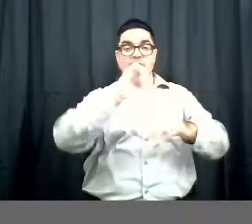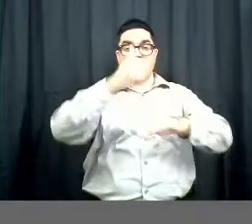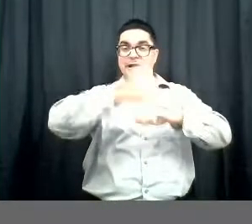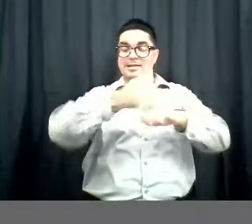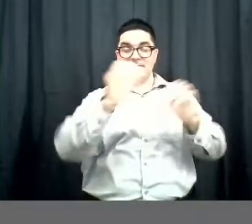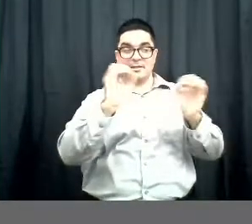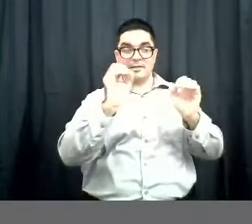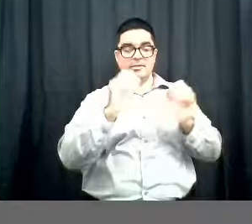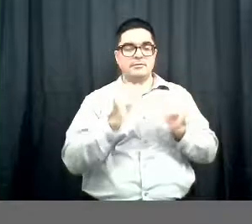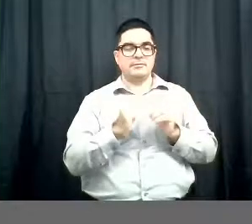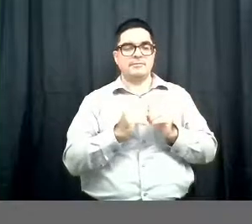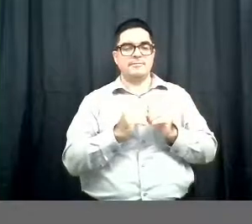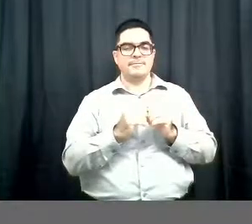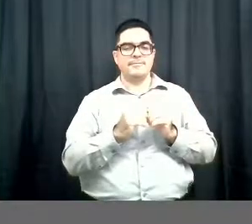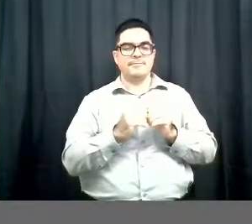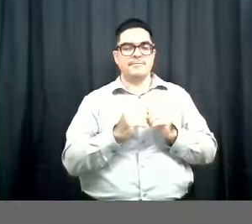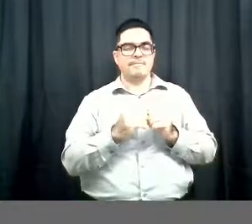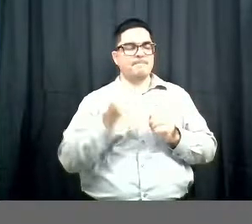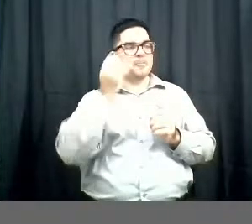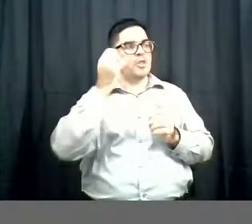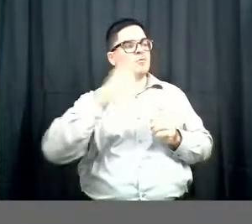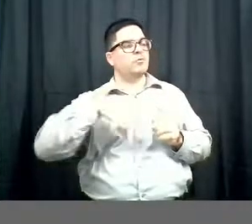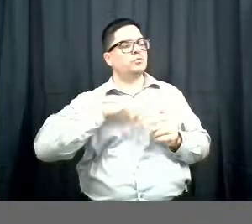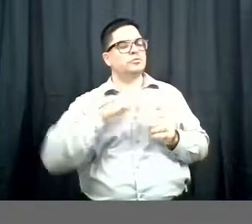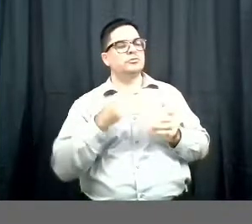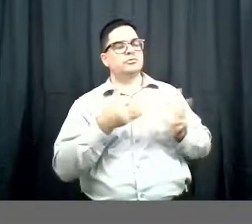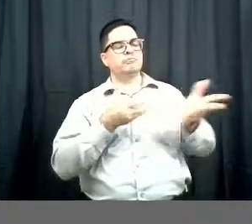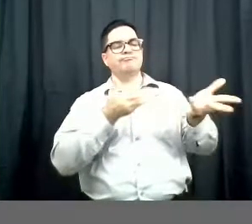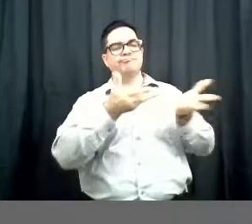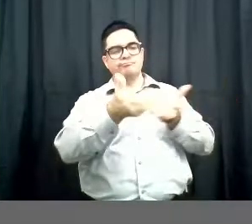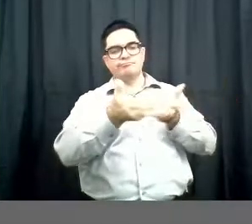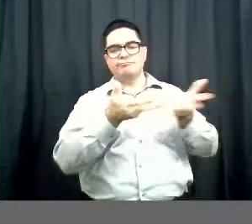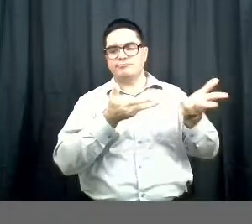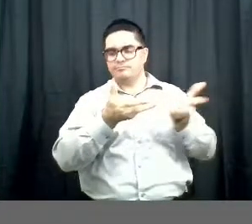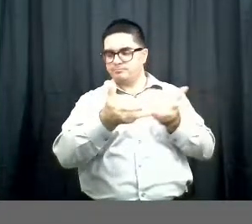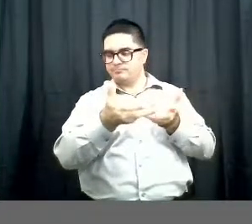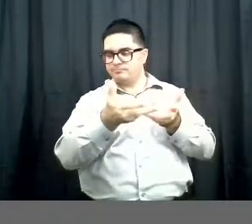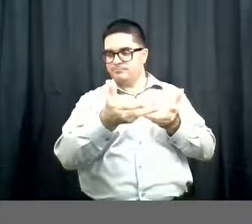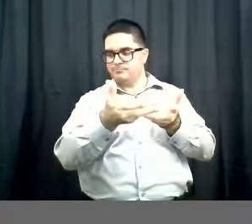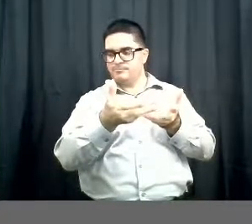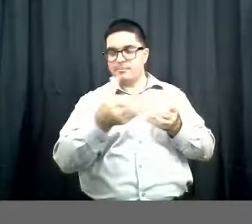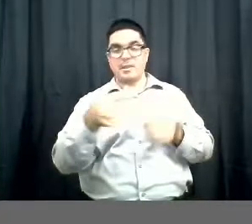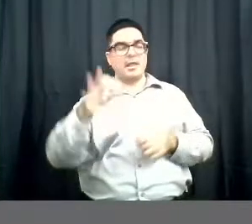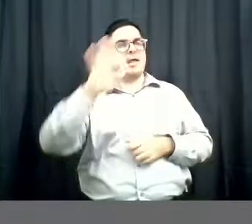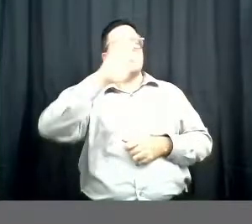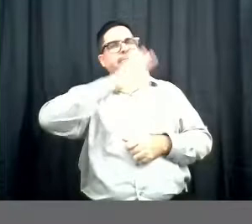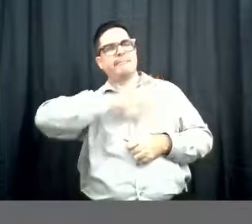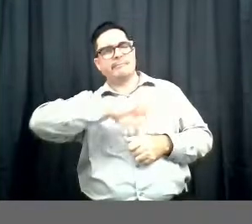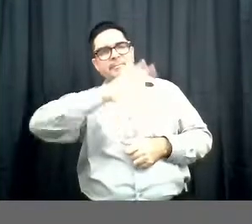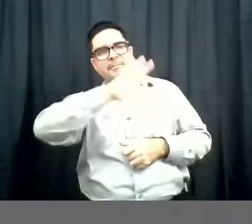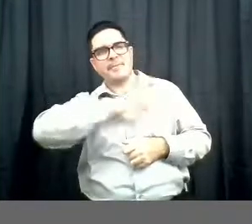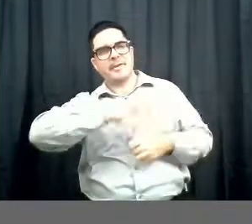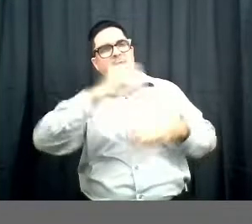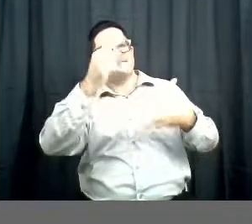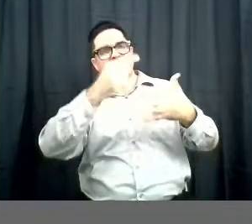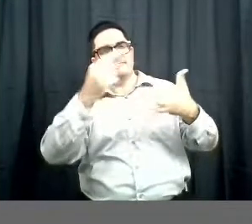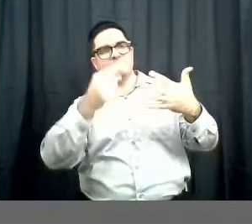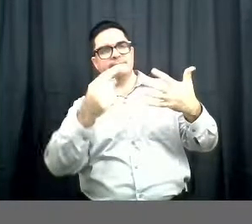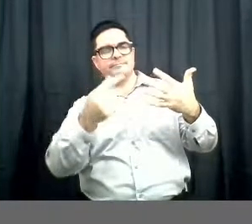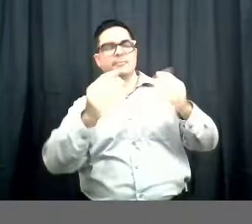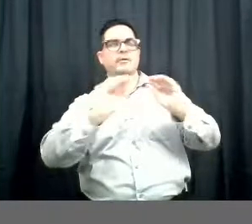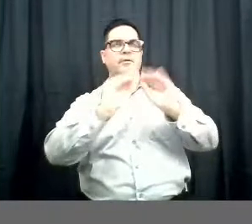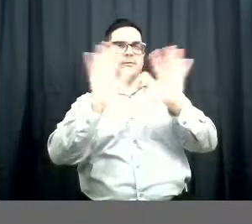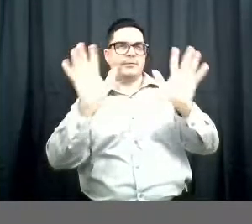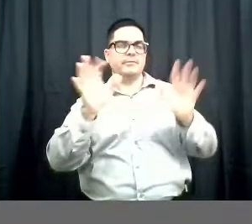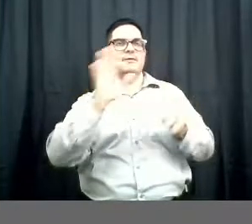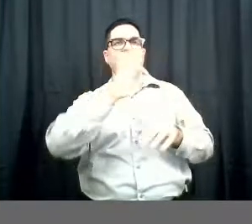And so when we talk about kind of what have been the benefits, there's clearly the benefits associated with